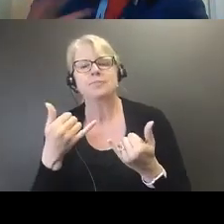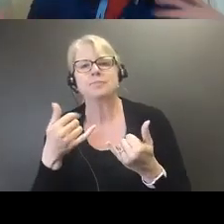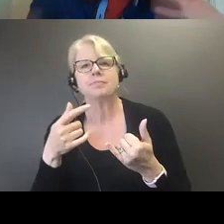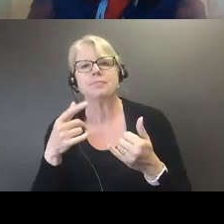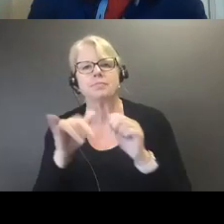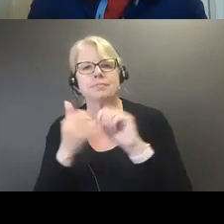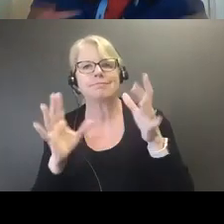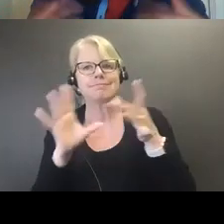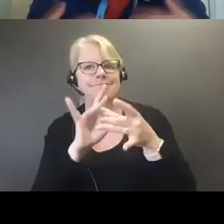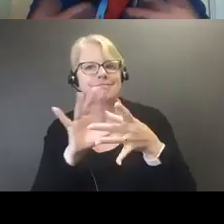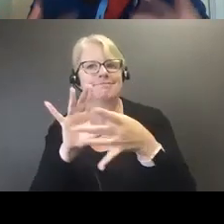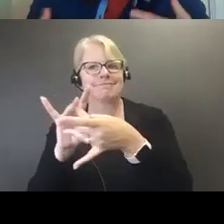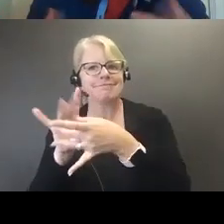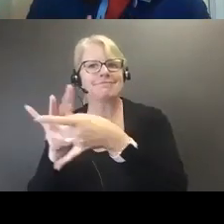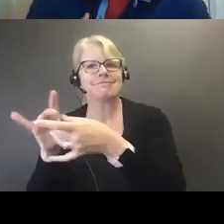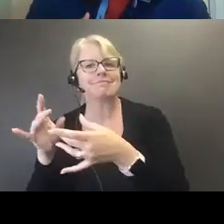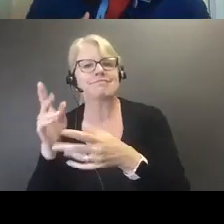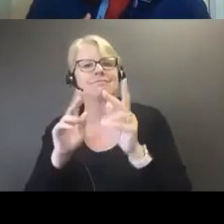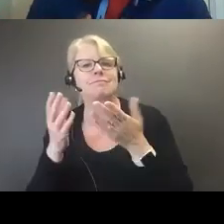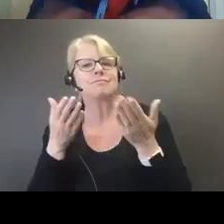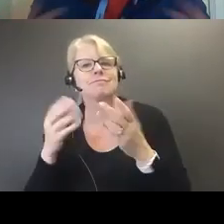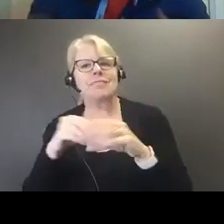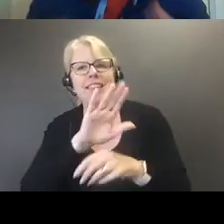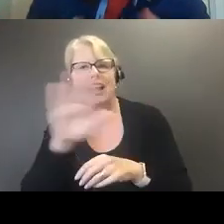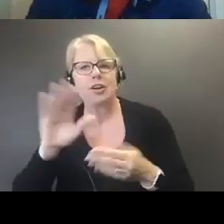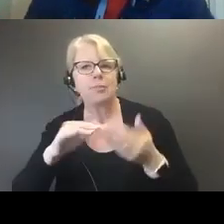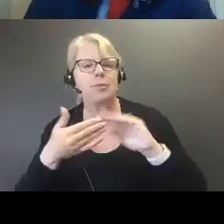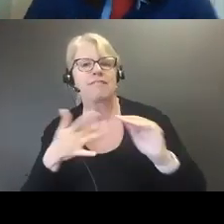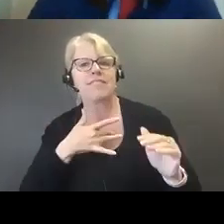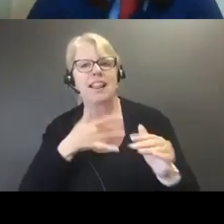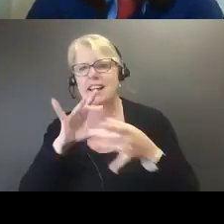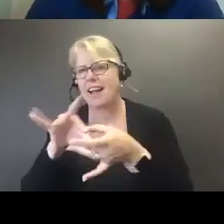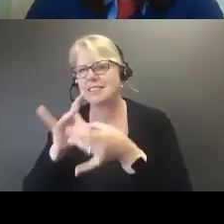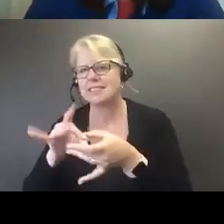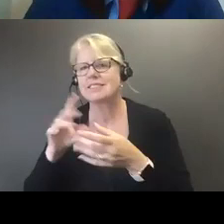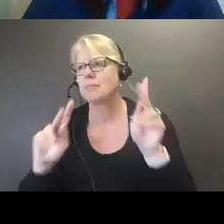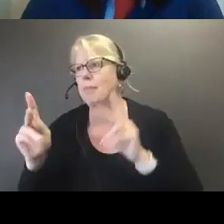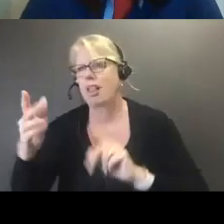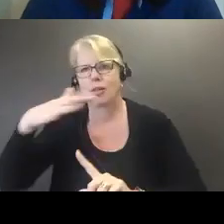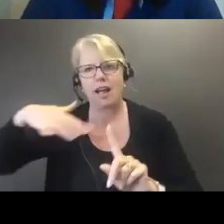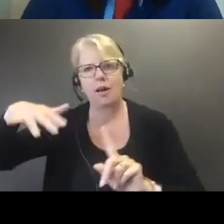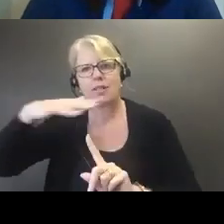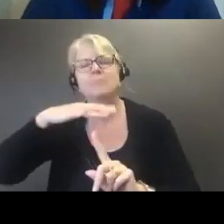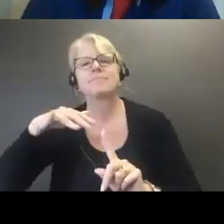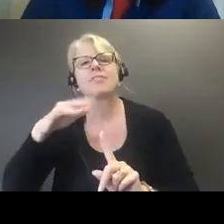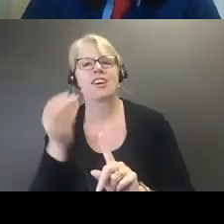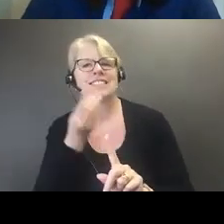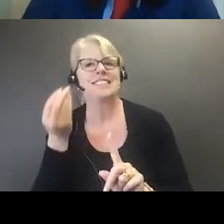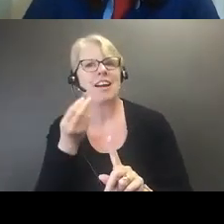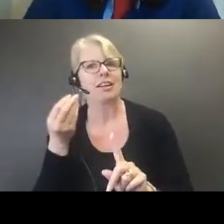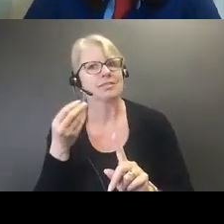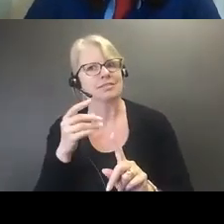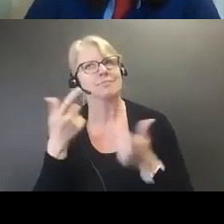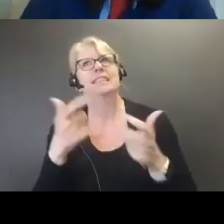links to help people get connected to services in their communities, to help feel connected to the people that are around them. So, and Ontario is pretty big